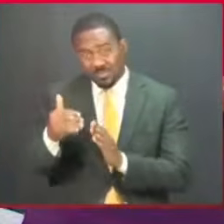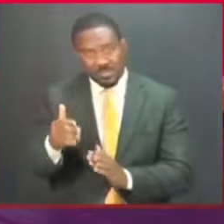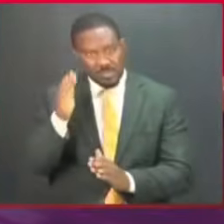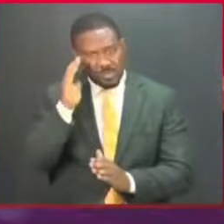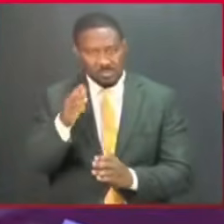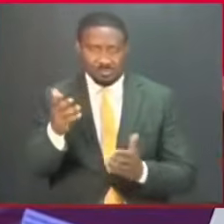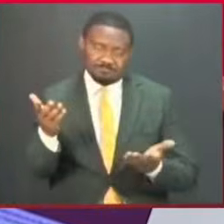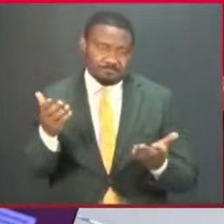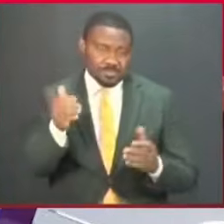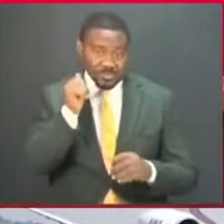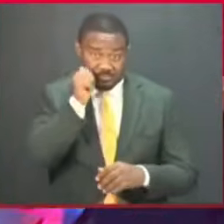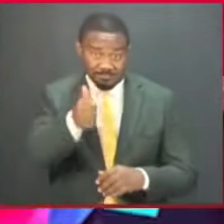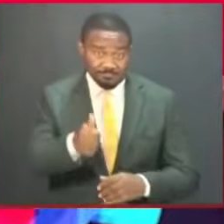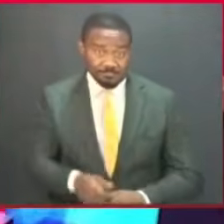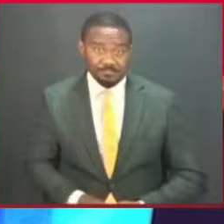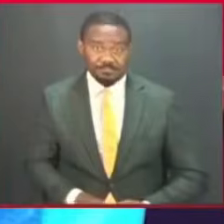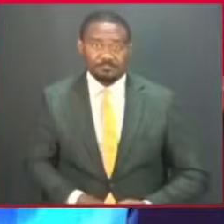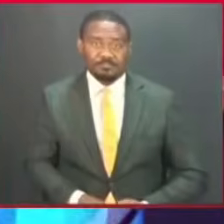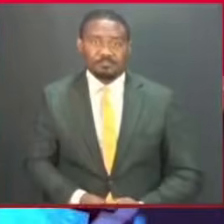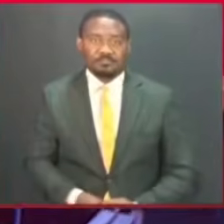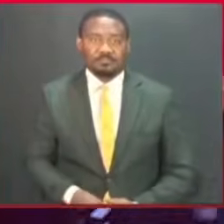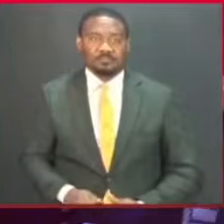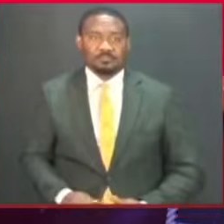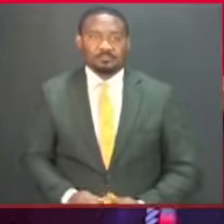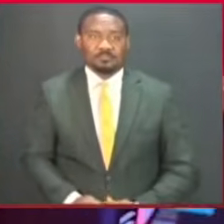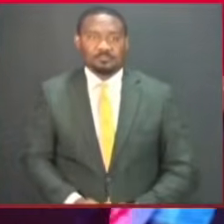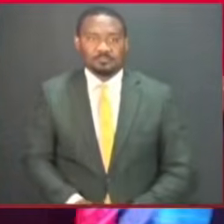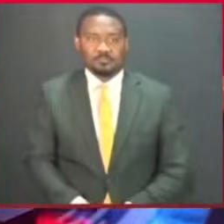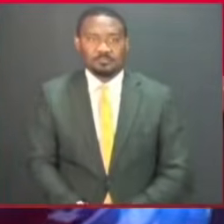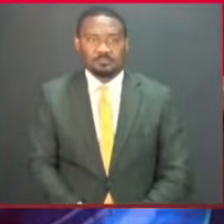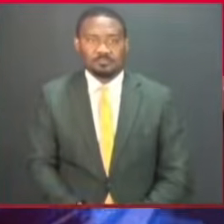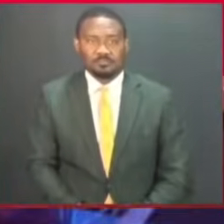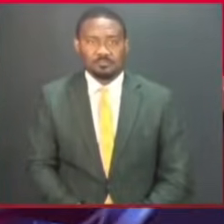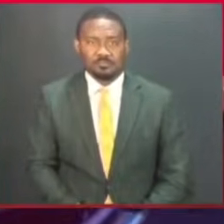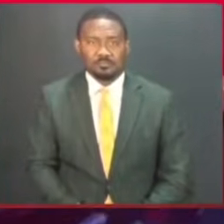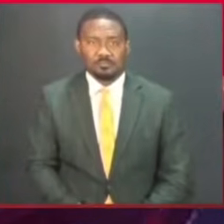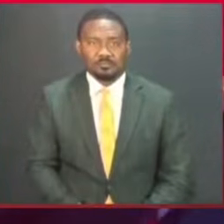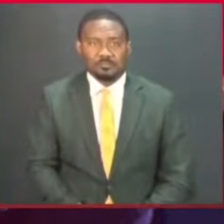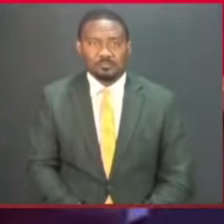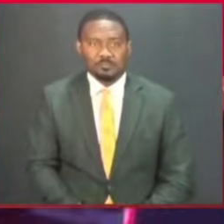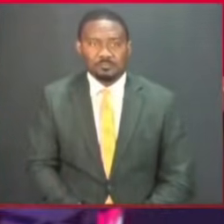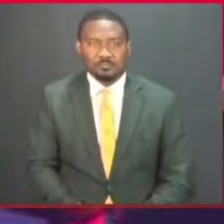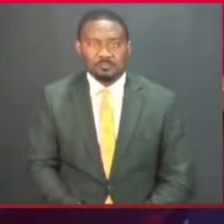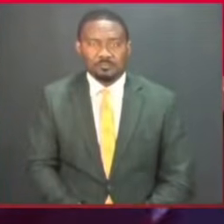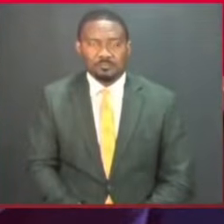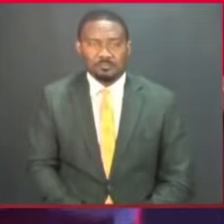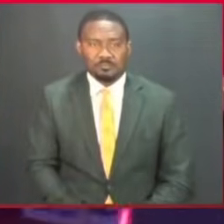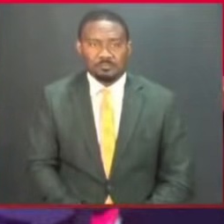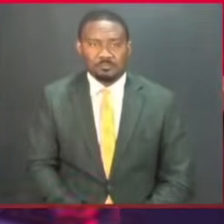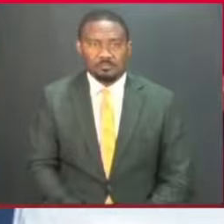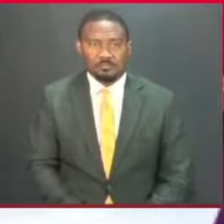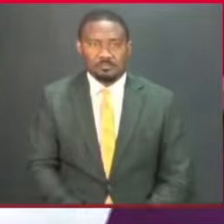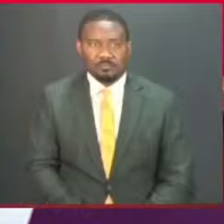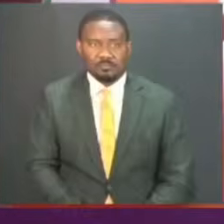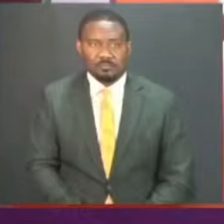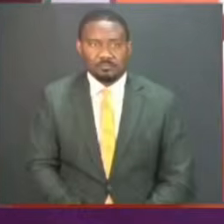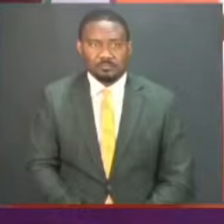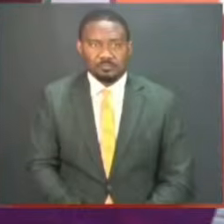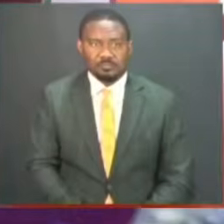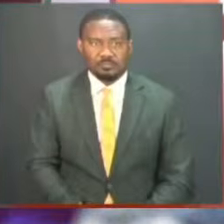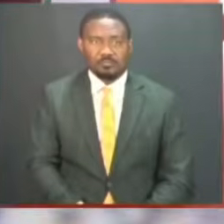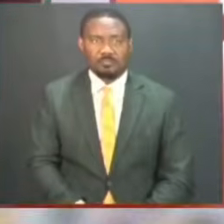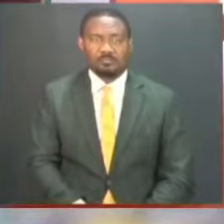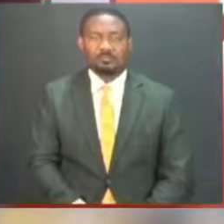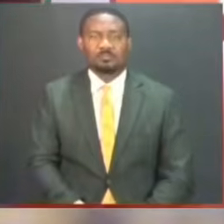please. Mr. Speaker, I think that matter is settled. Mr. Speaker, I can see that you did indicate